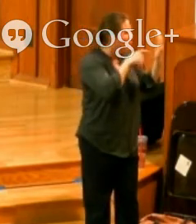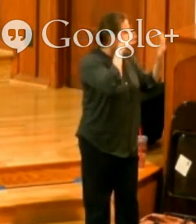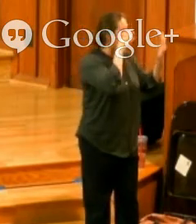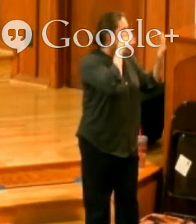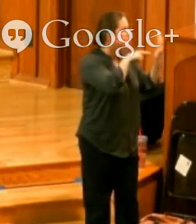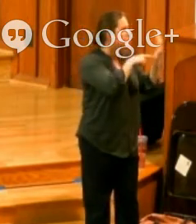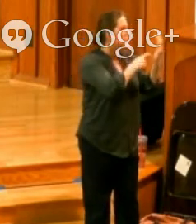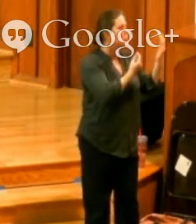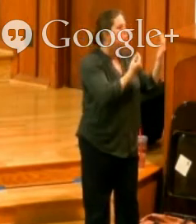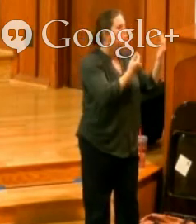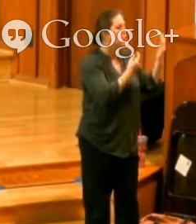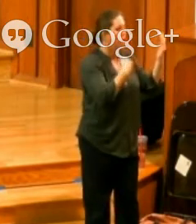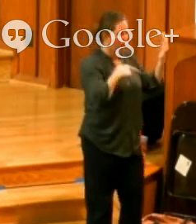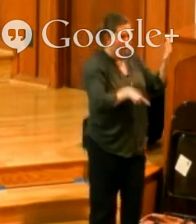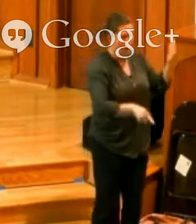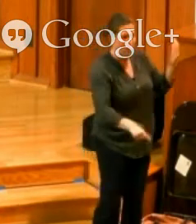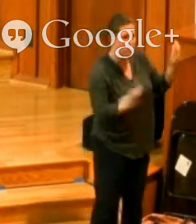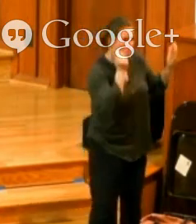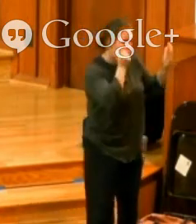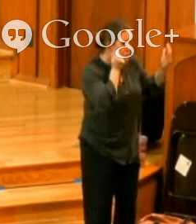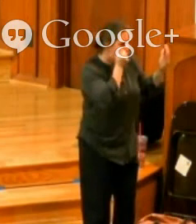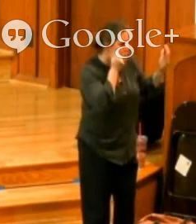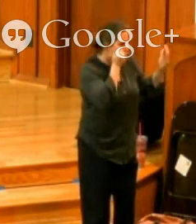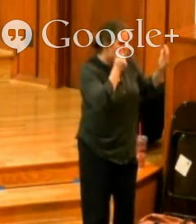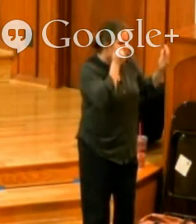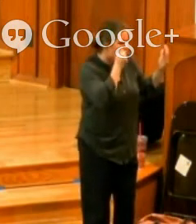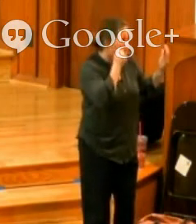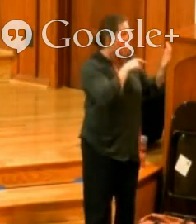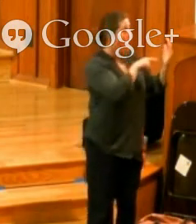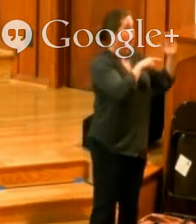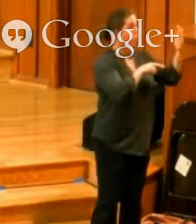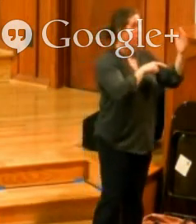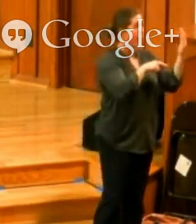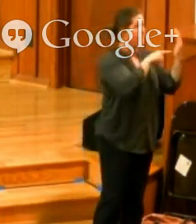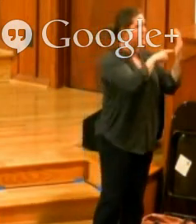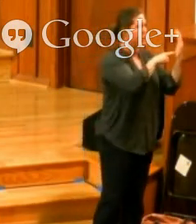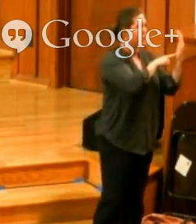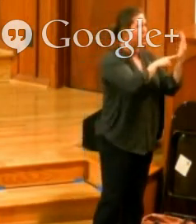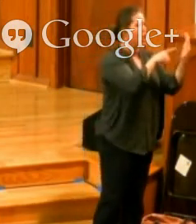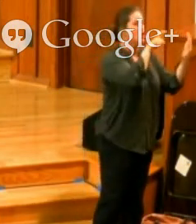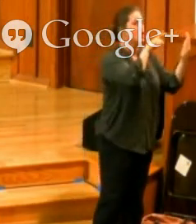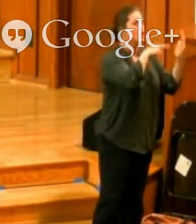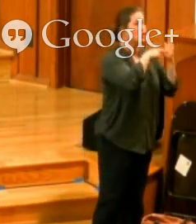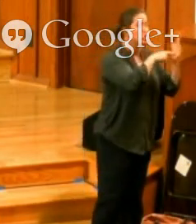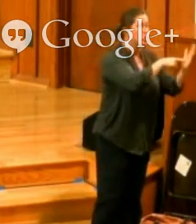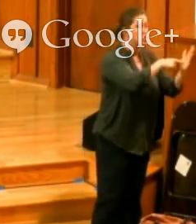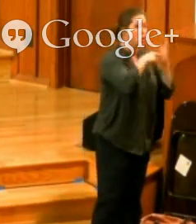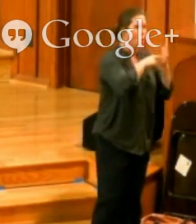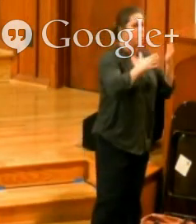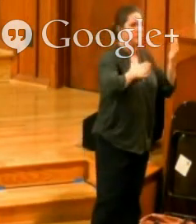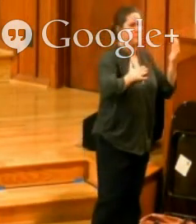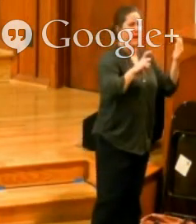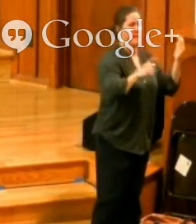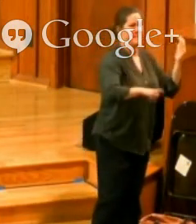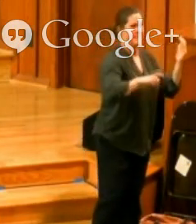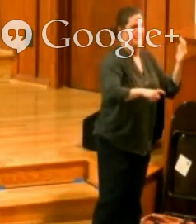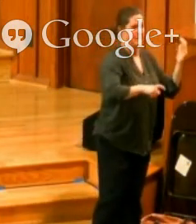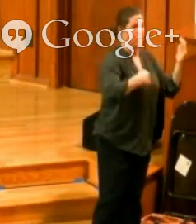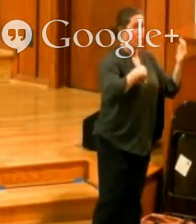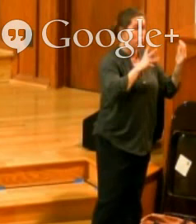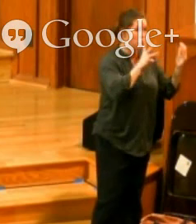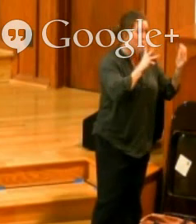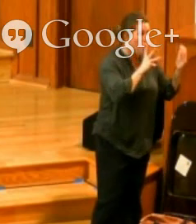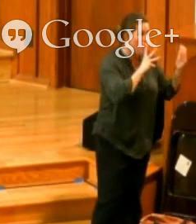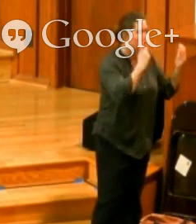I go clean myself up. So that mirror points me to my need of water, a remedial agent